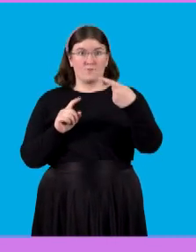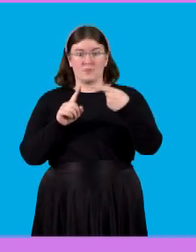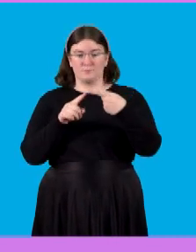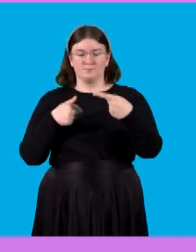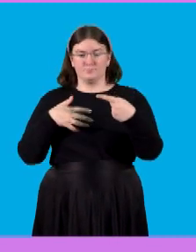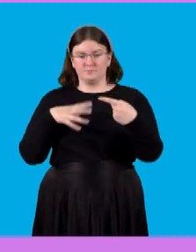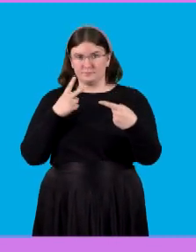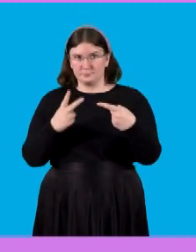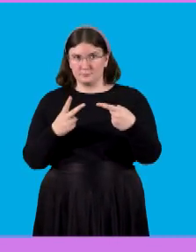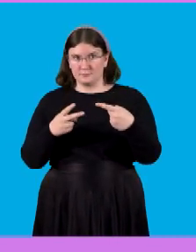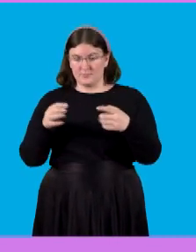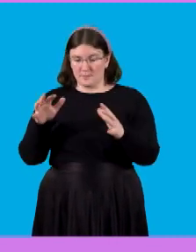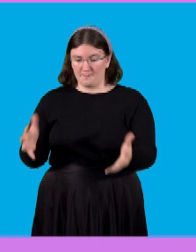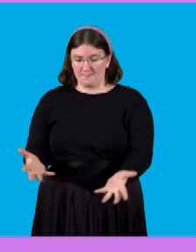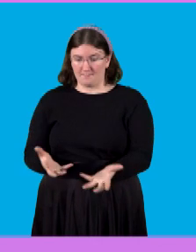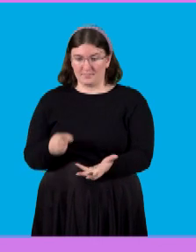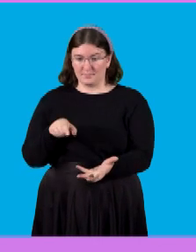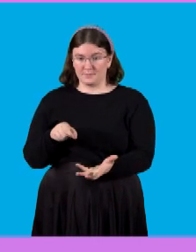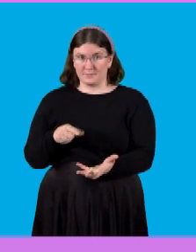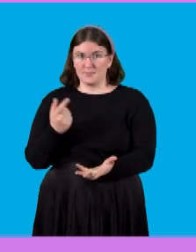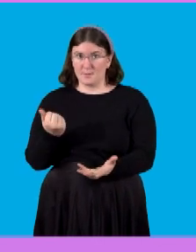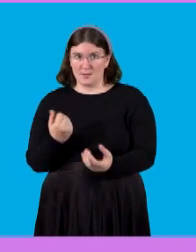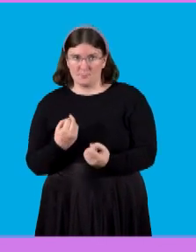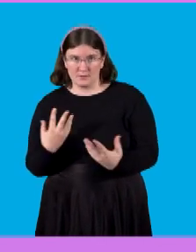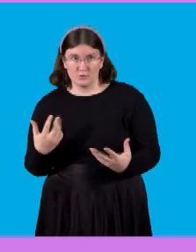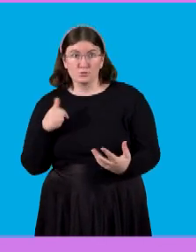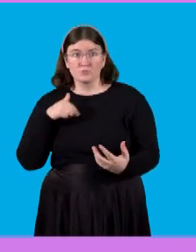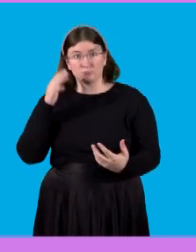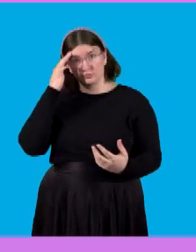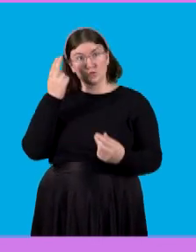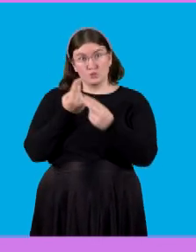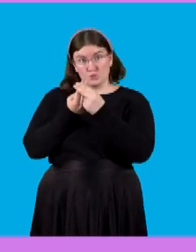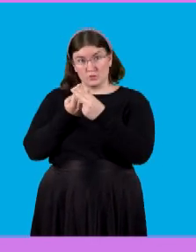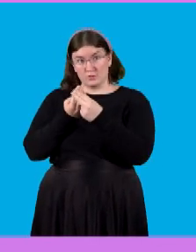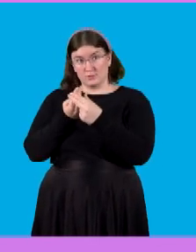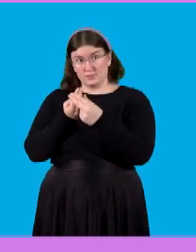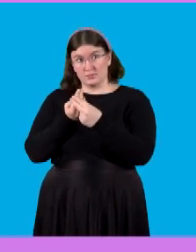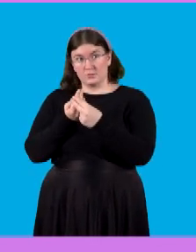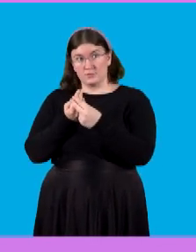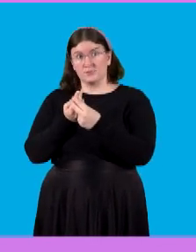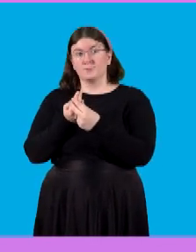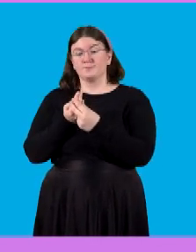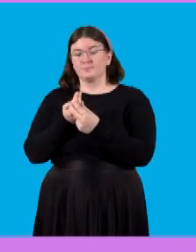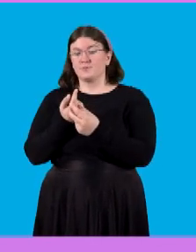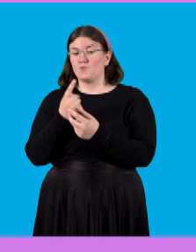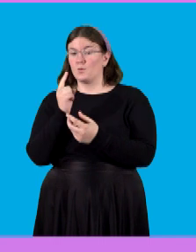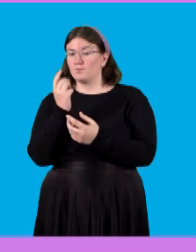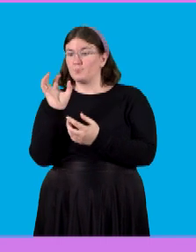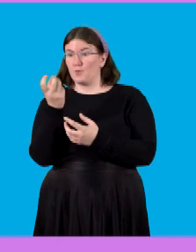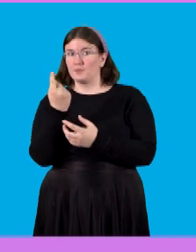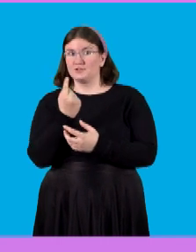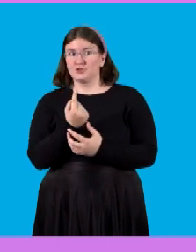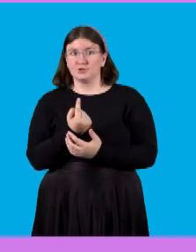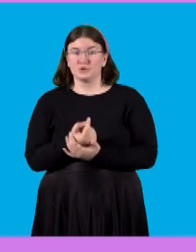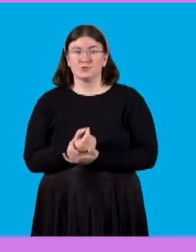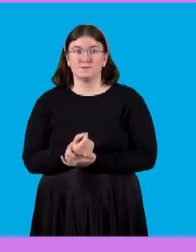indicated by each, right? So therefore, I'll start off by indicating 15 Rand and 50 cents